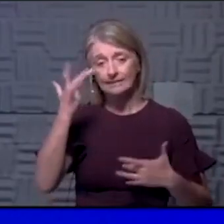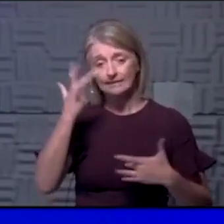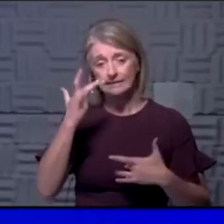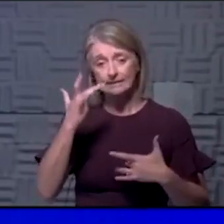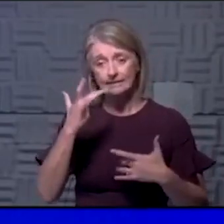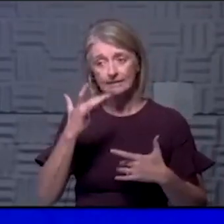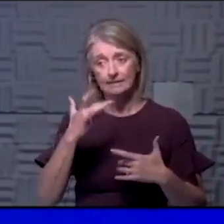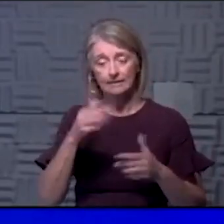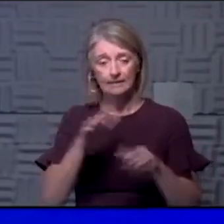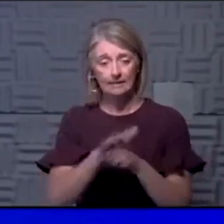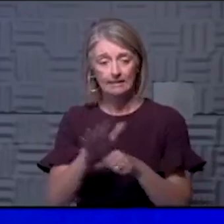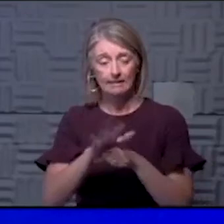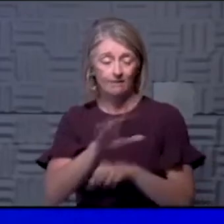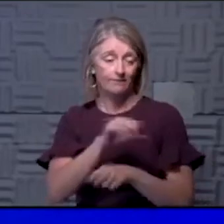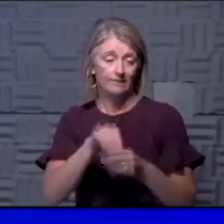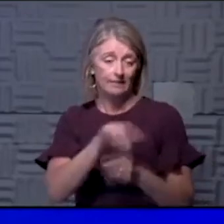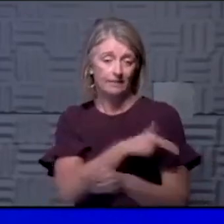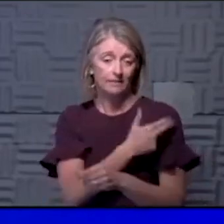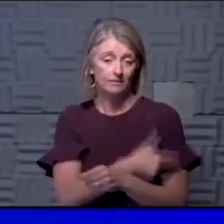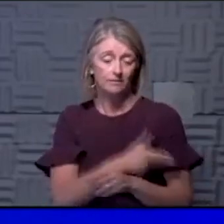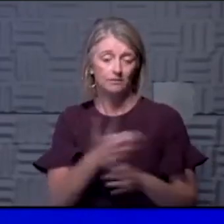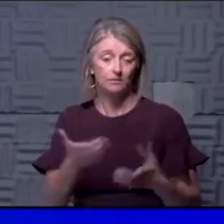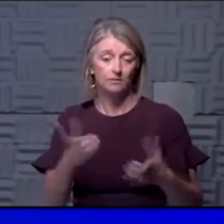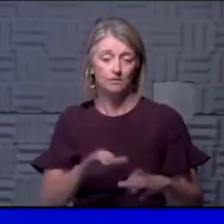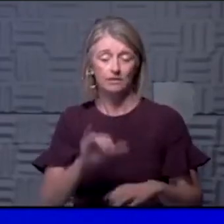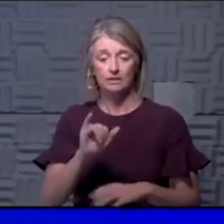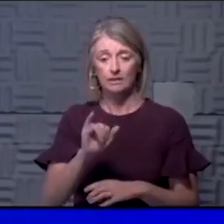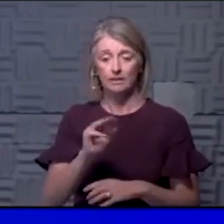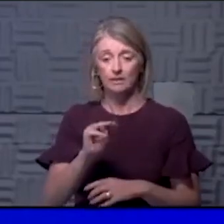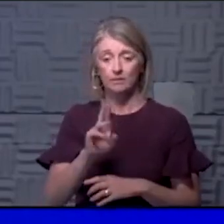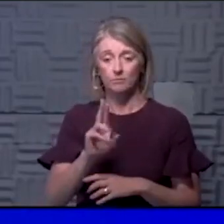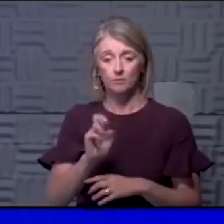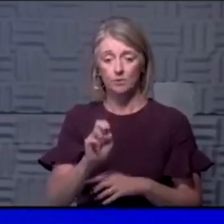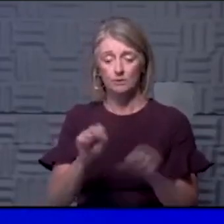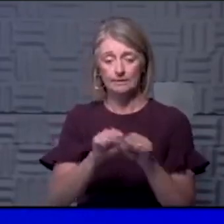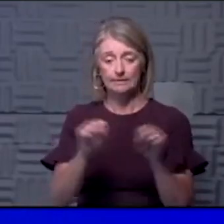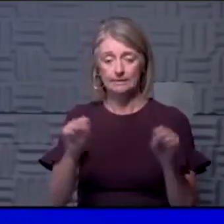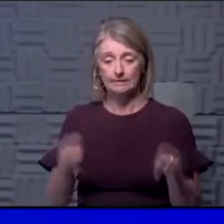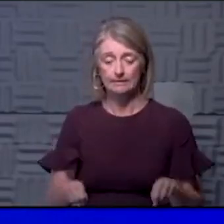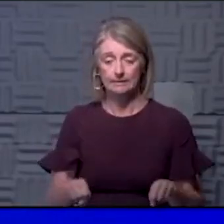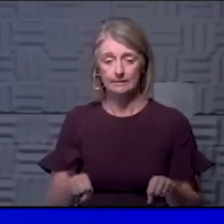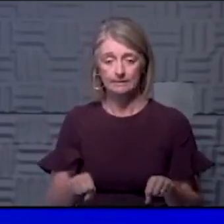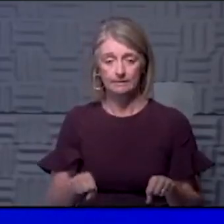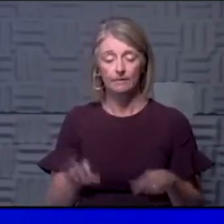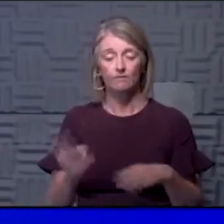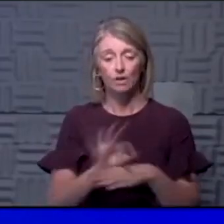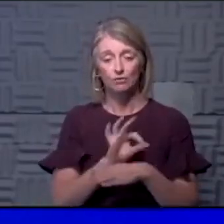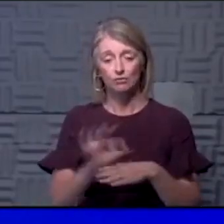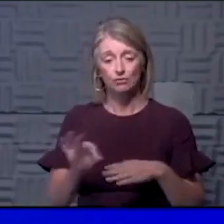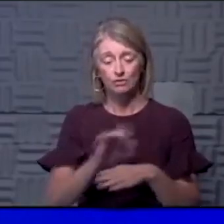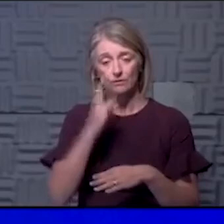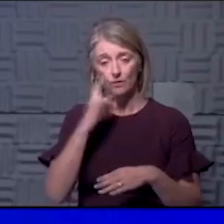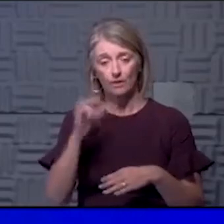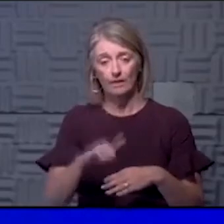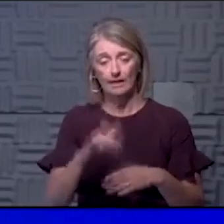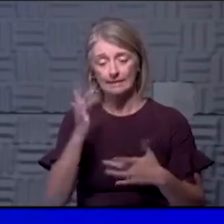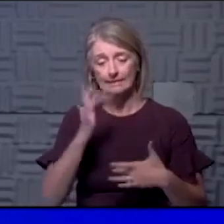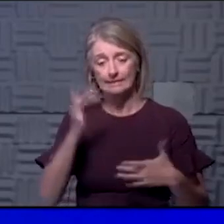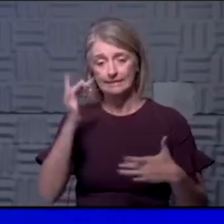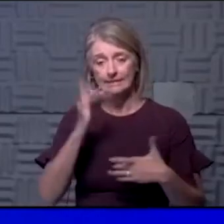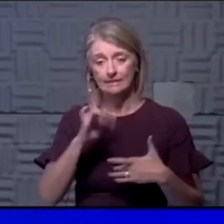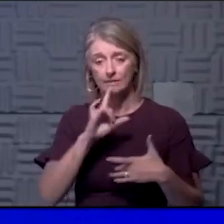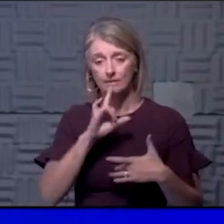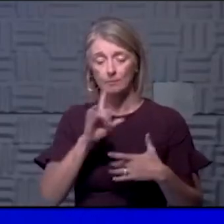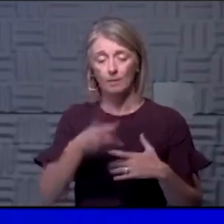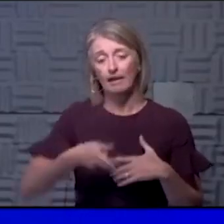illness enough to be in the hospital, there's a chance that your immune system, your immune function for that disease